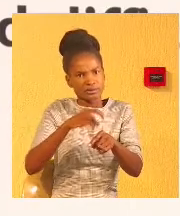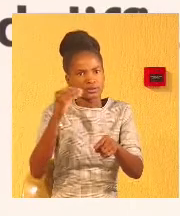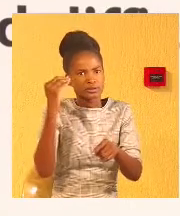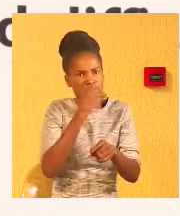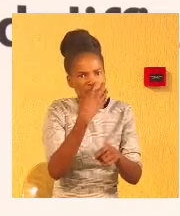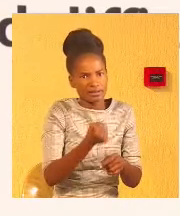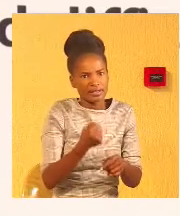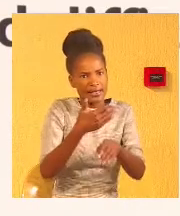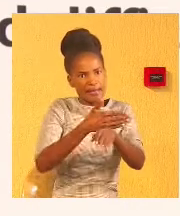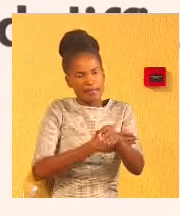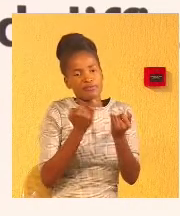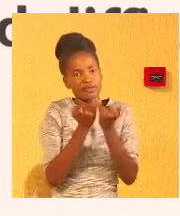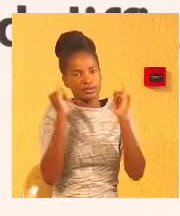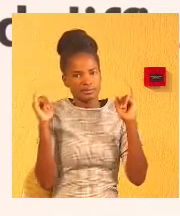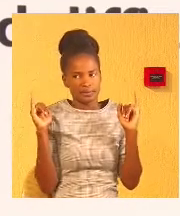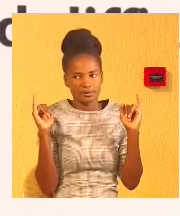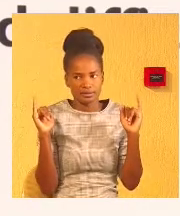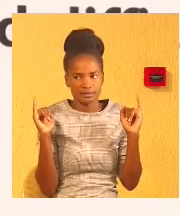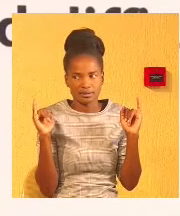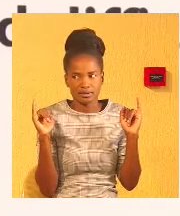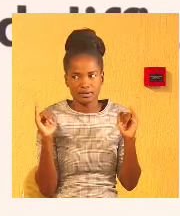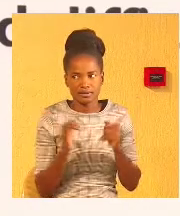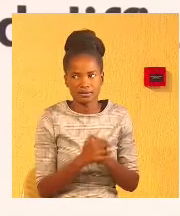before independence, colleagues,